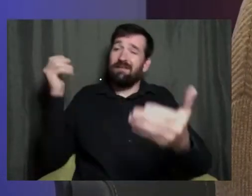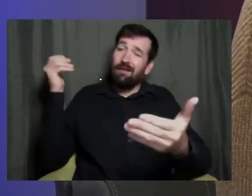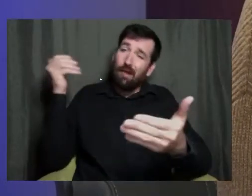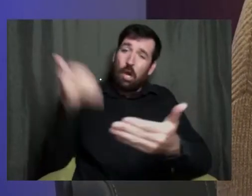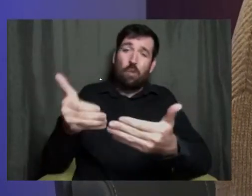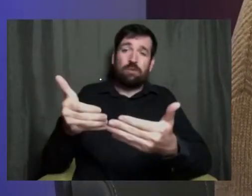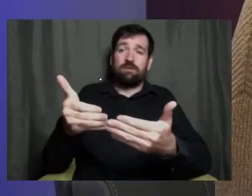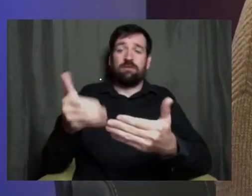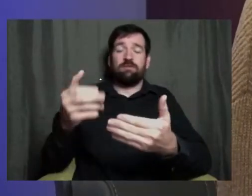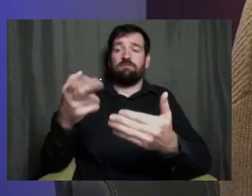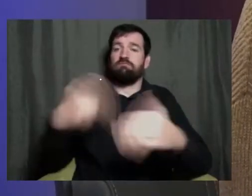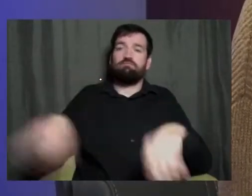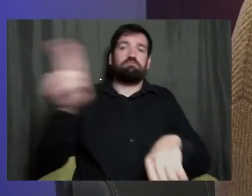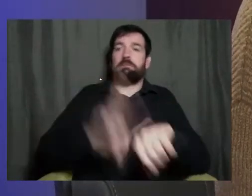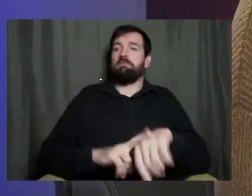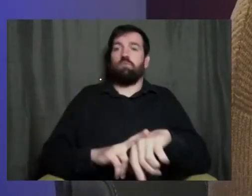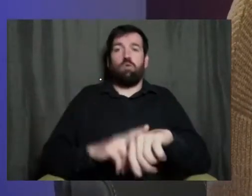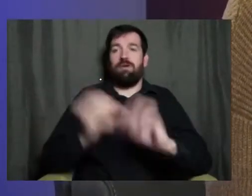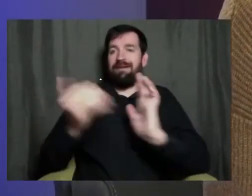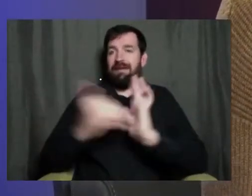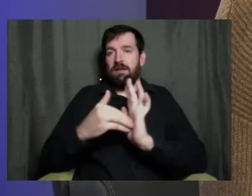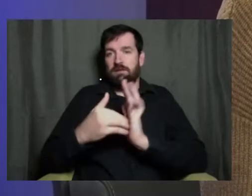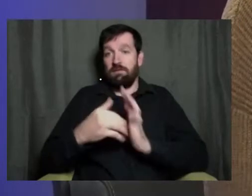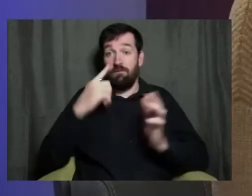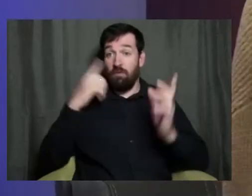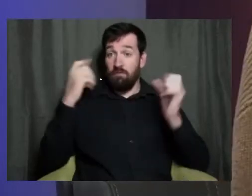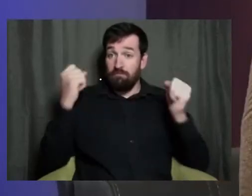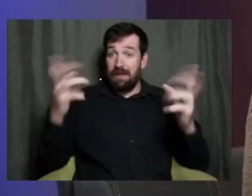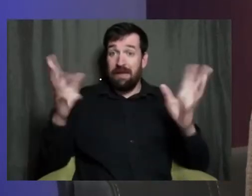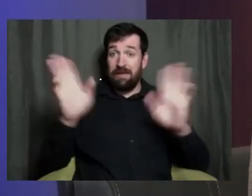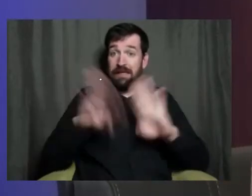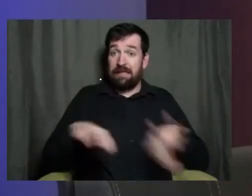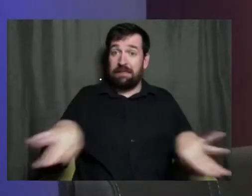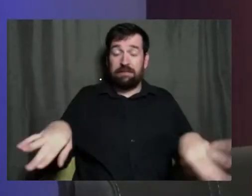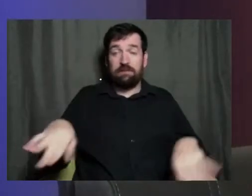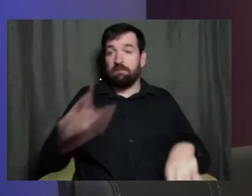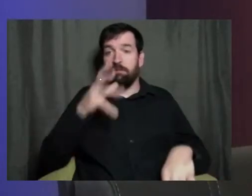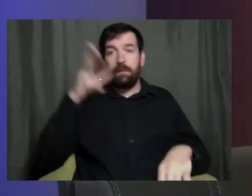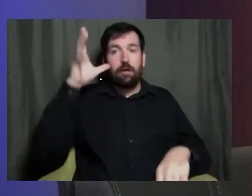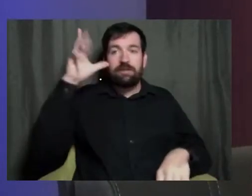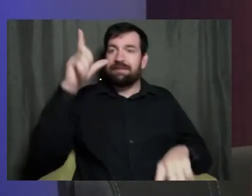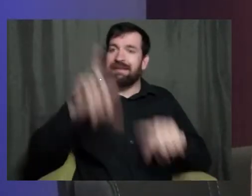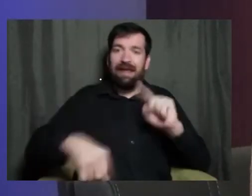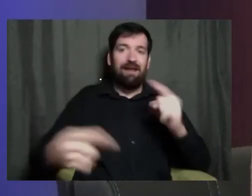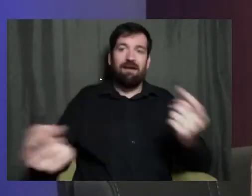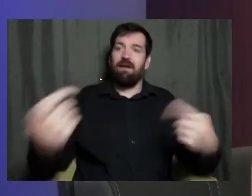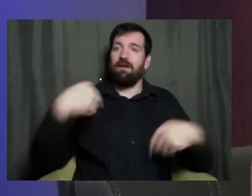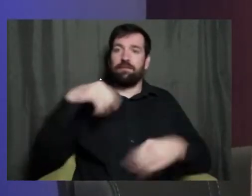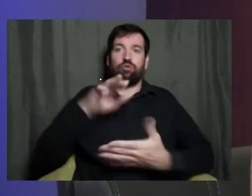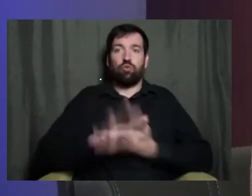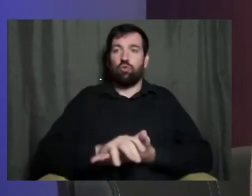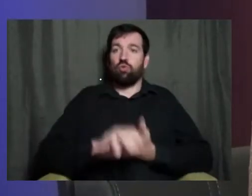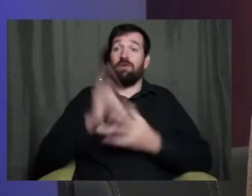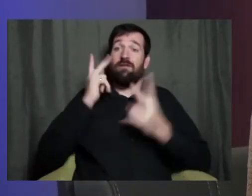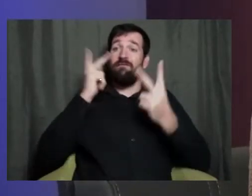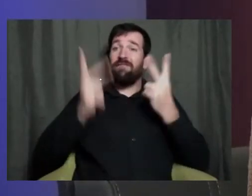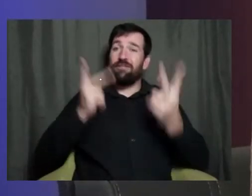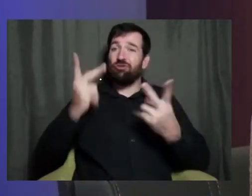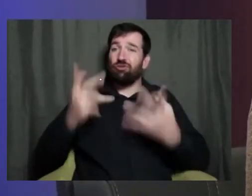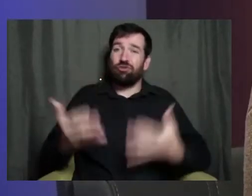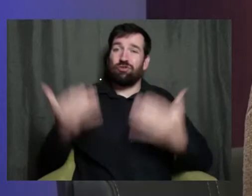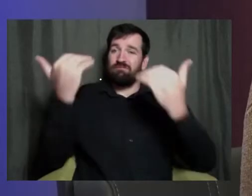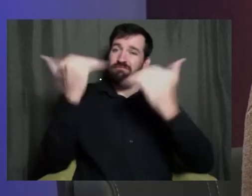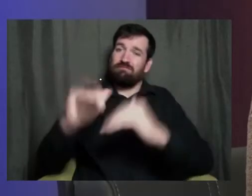school look normal. For a lot of kids, your parents can't come to school right now because schools are still restricting visitors. And so even though we might not lose the